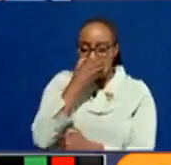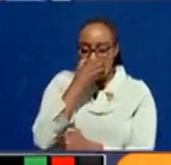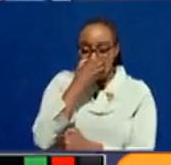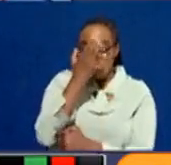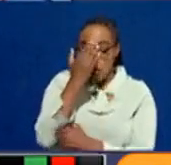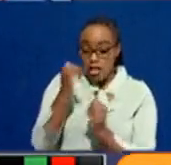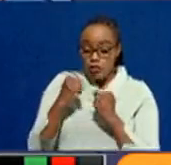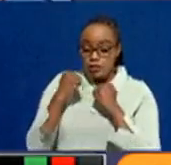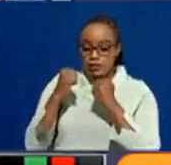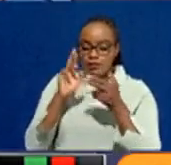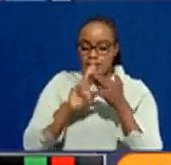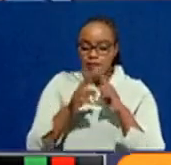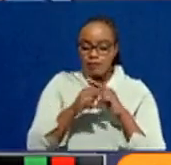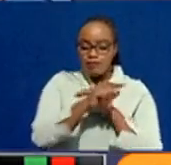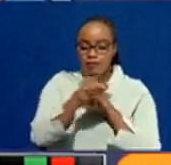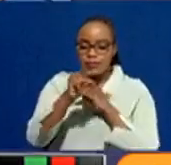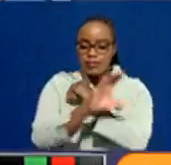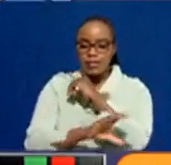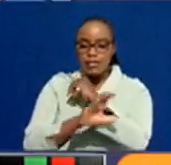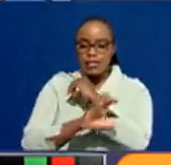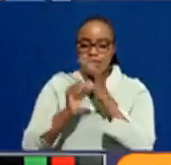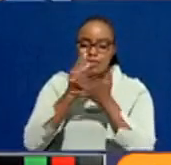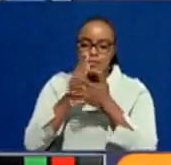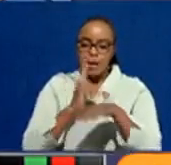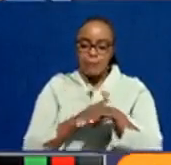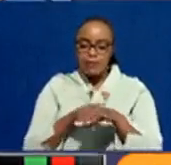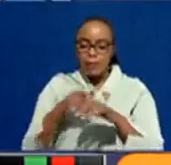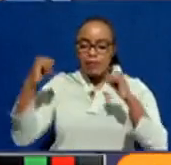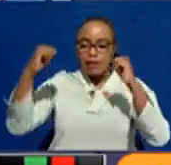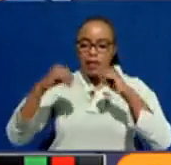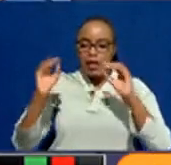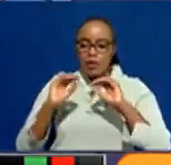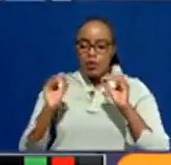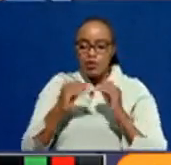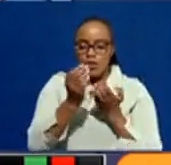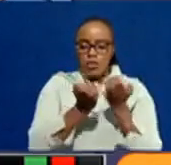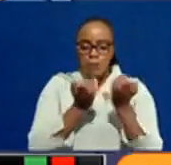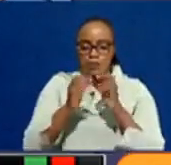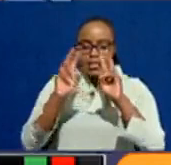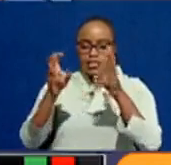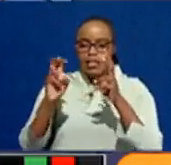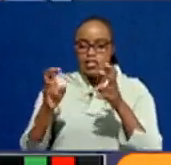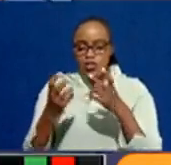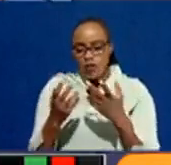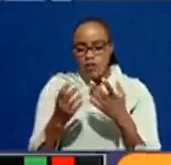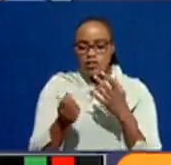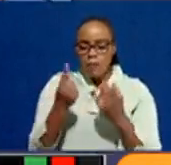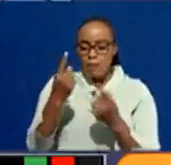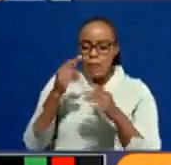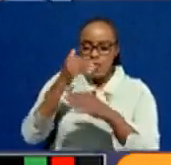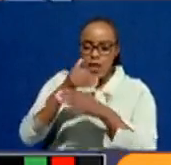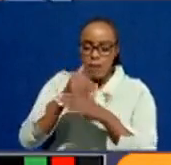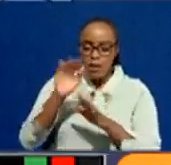to strengthen relations between the nations who've sometimes differed over trade-related issues around their